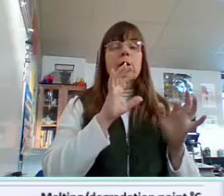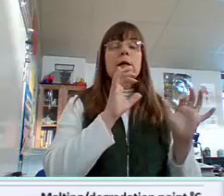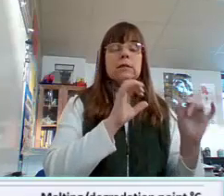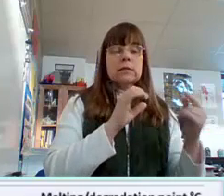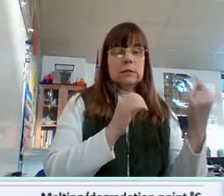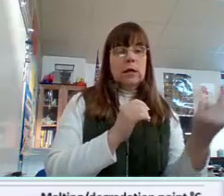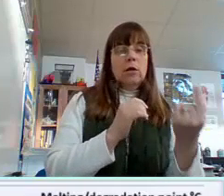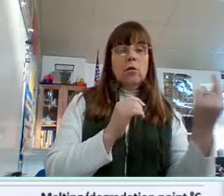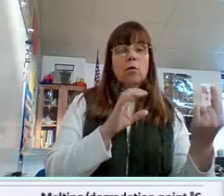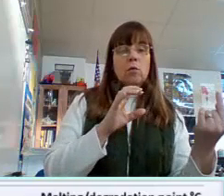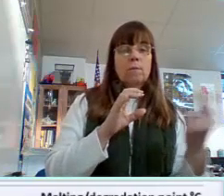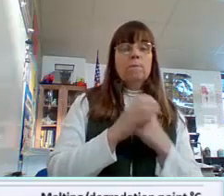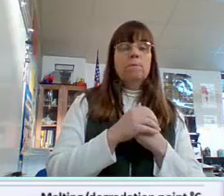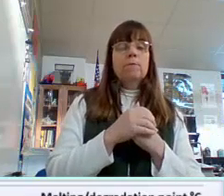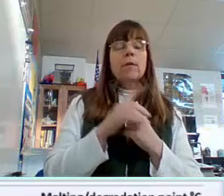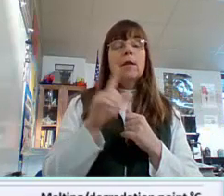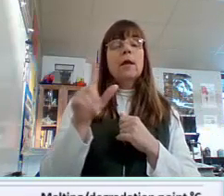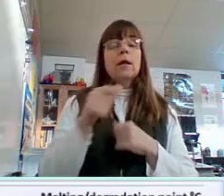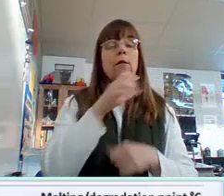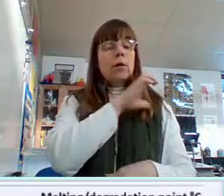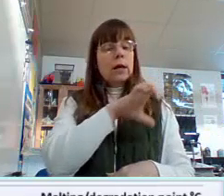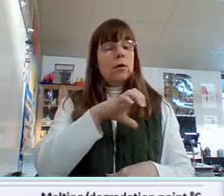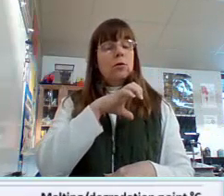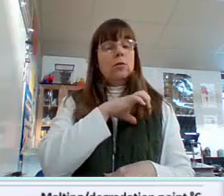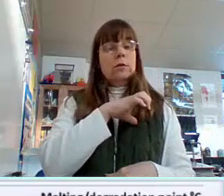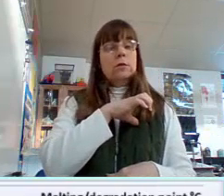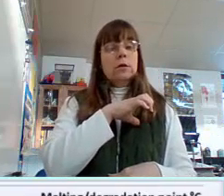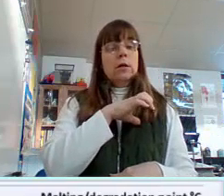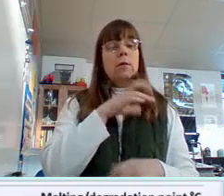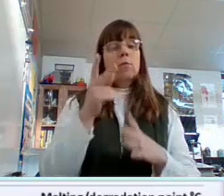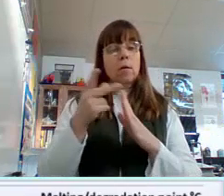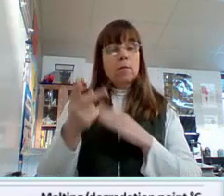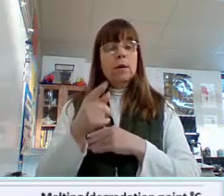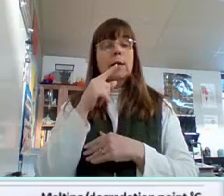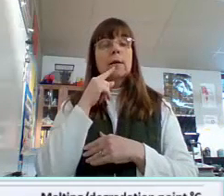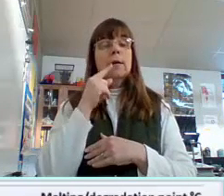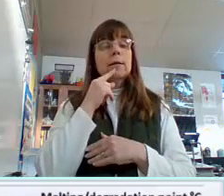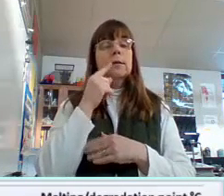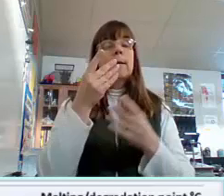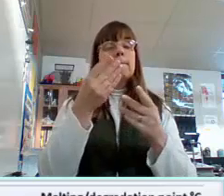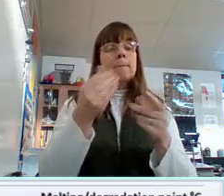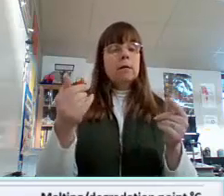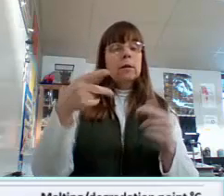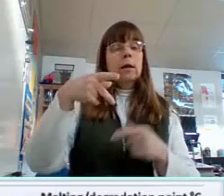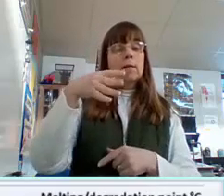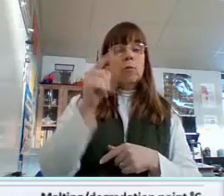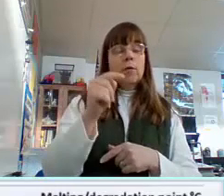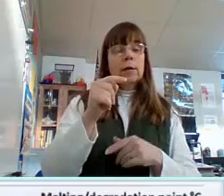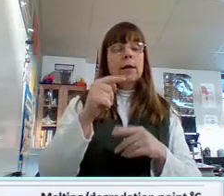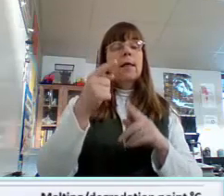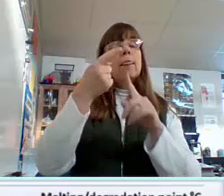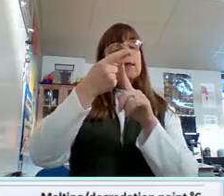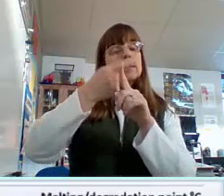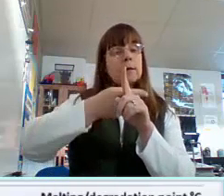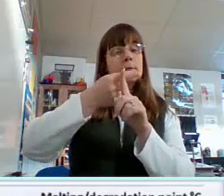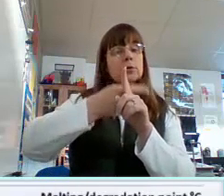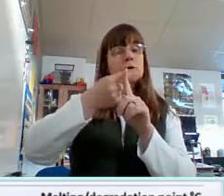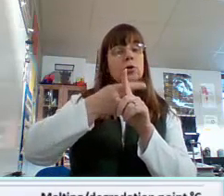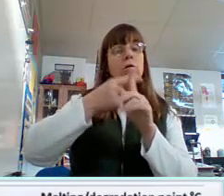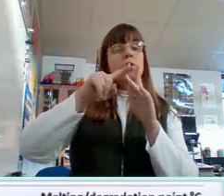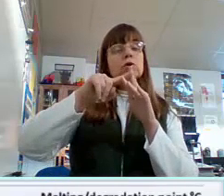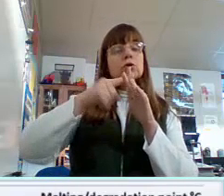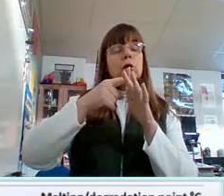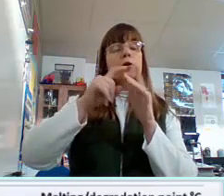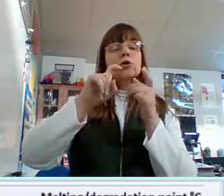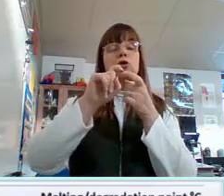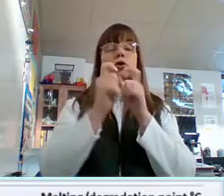stay by itself. Another characteristic property is the melting point, and that's the temperature at which it starts